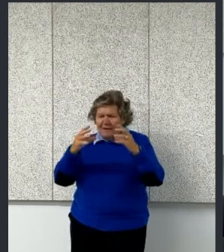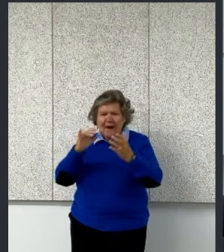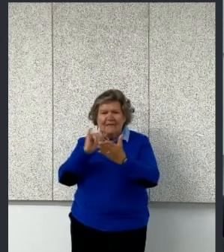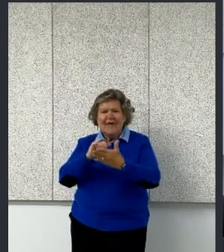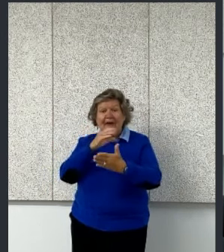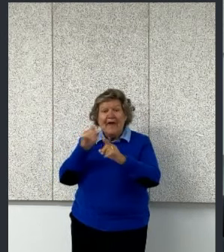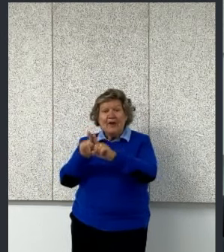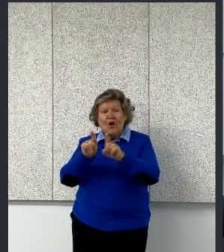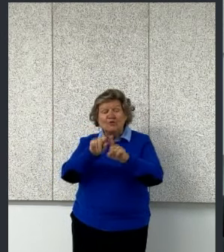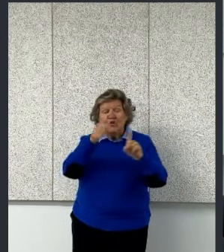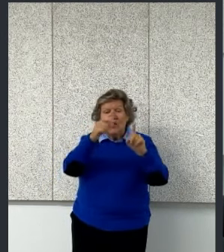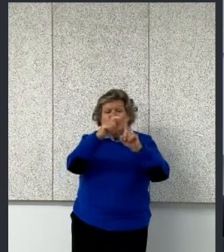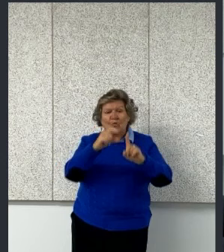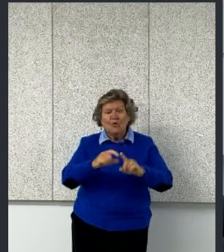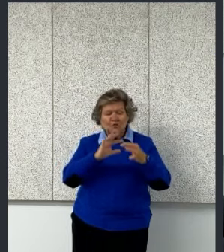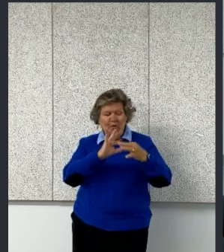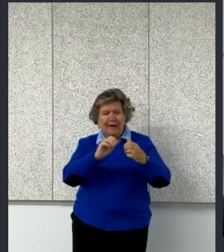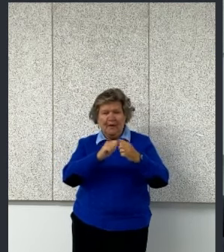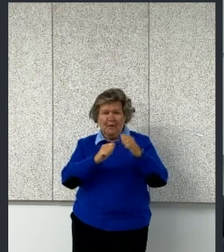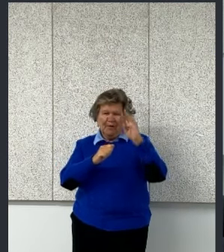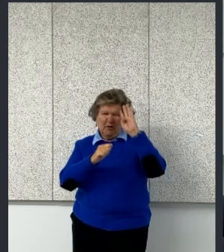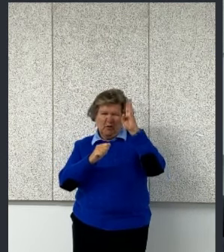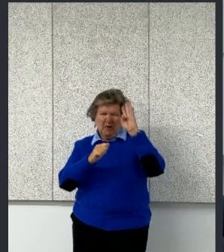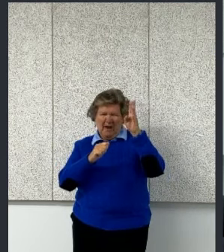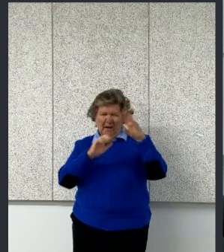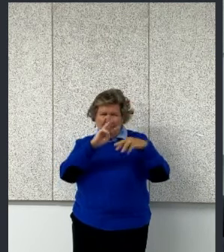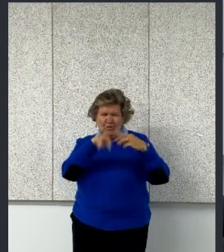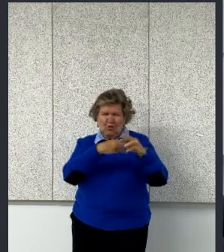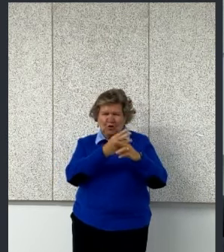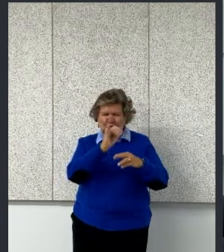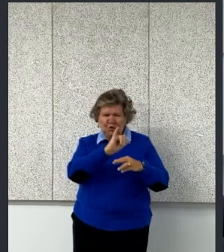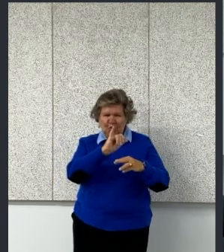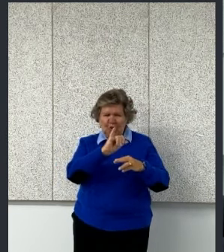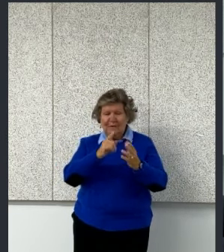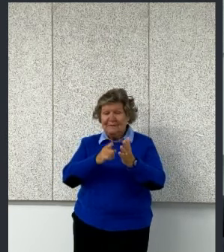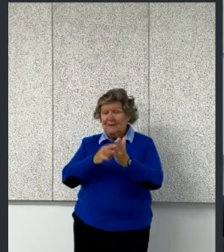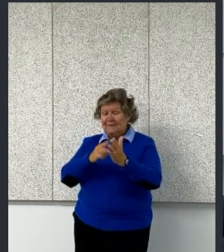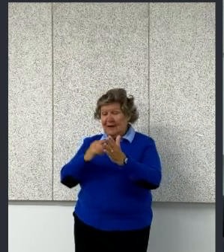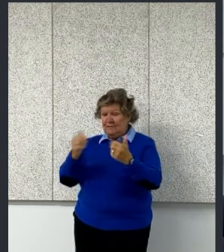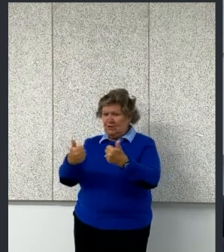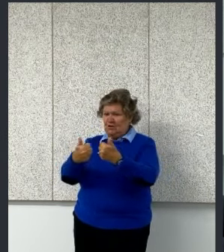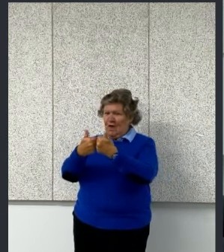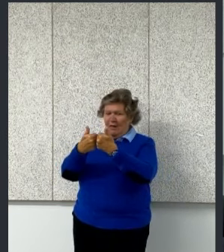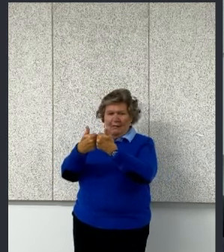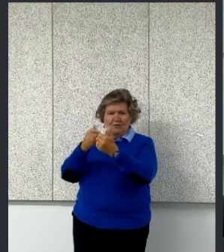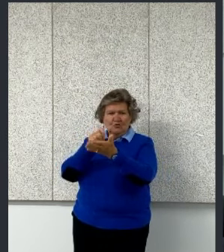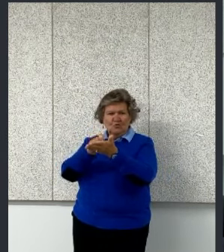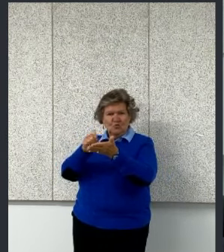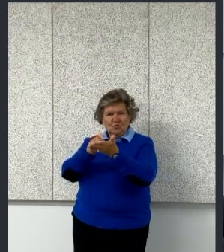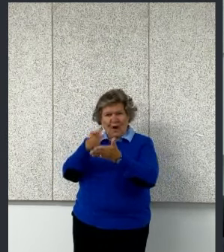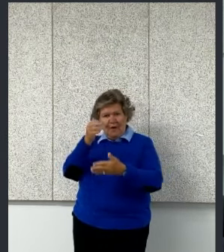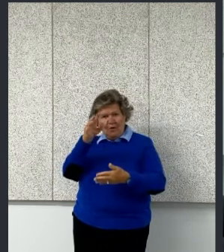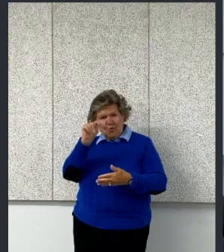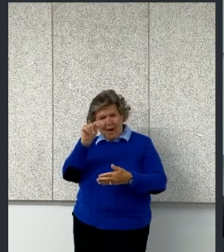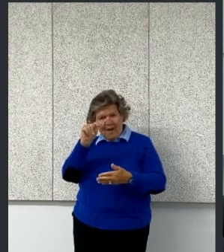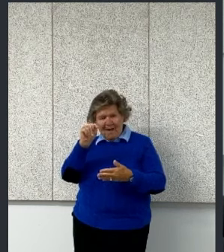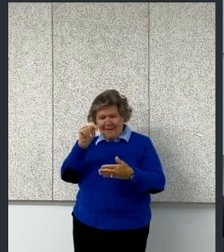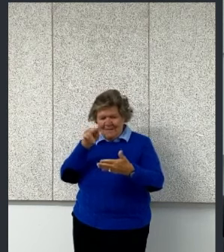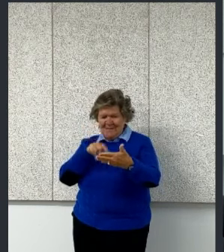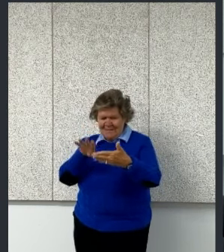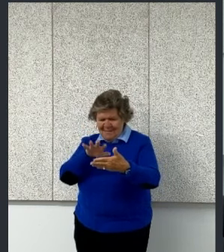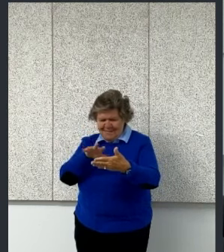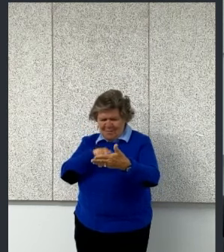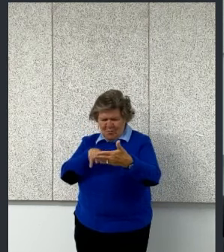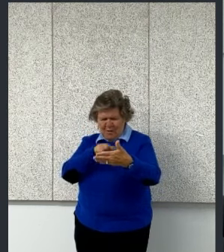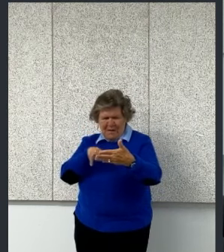much lingo in the, you know, creative practice. And I feel like sometimes one of the challenges can be those like